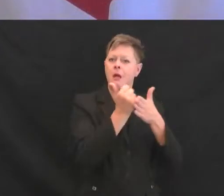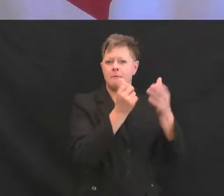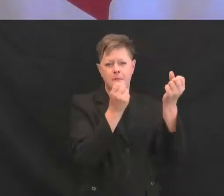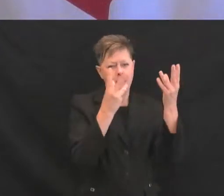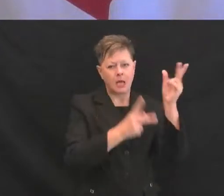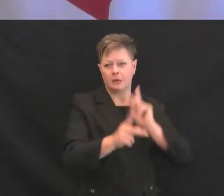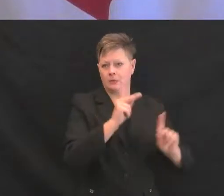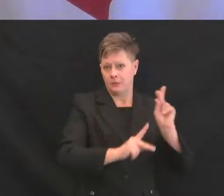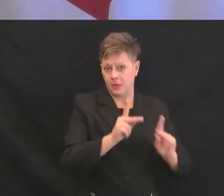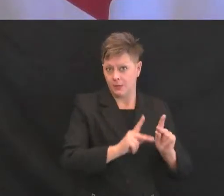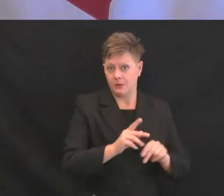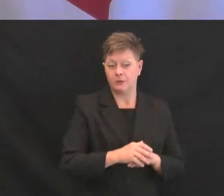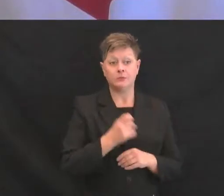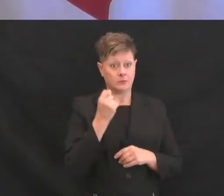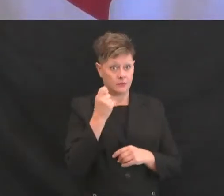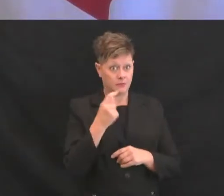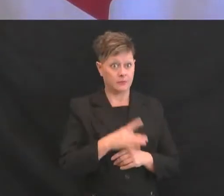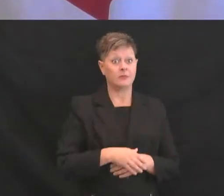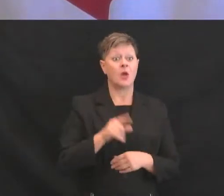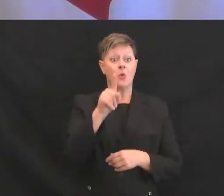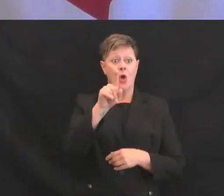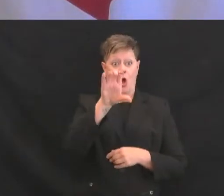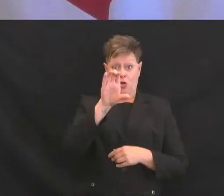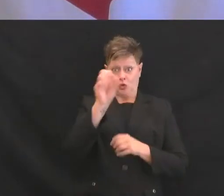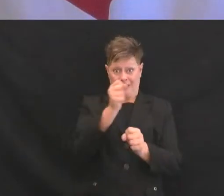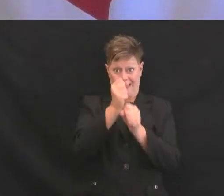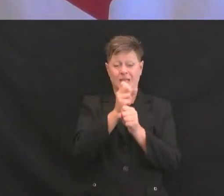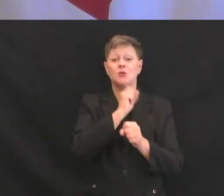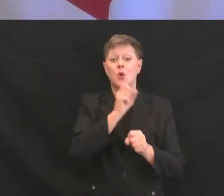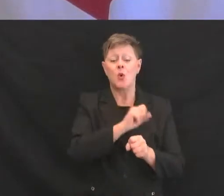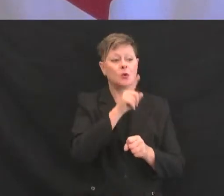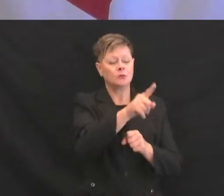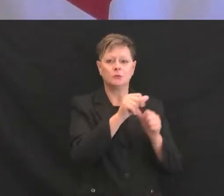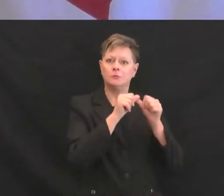at 100 years old, she continues to do so.